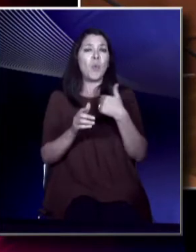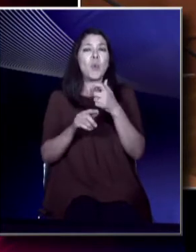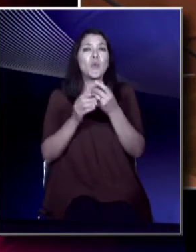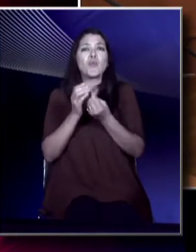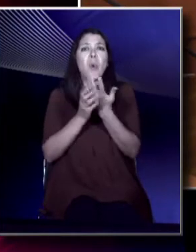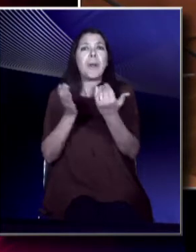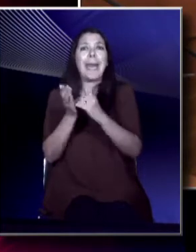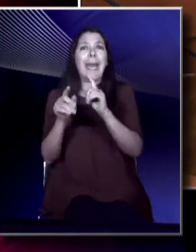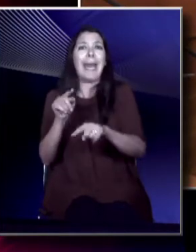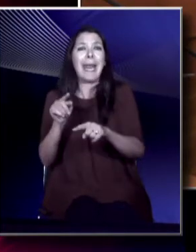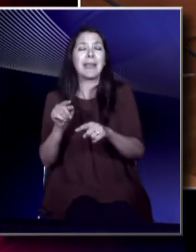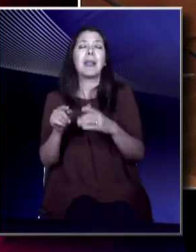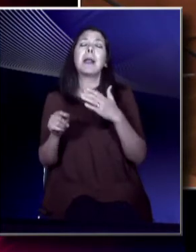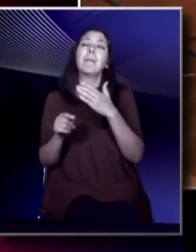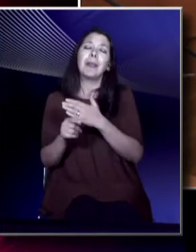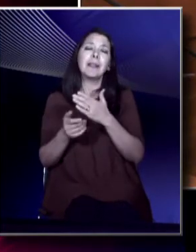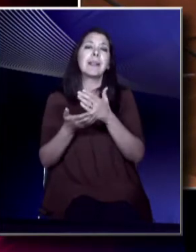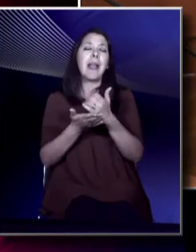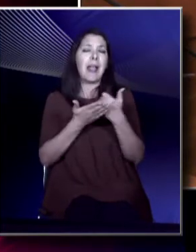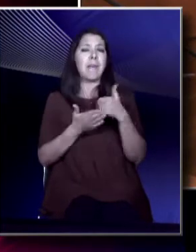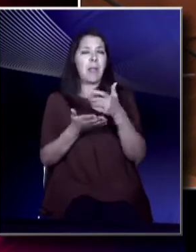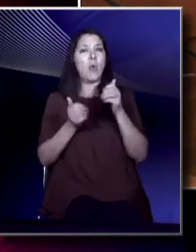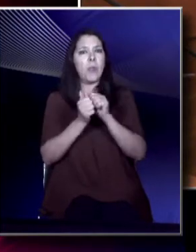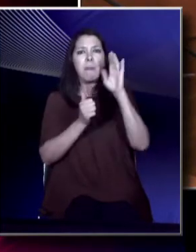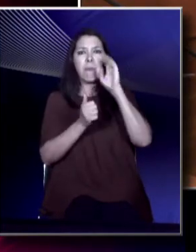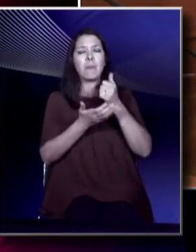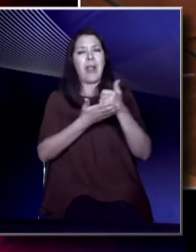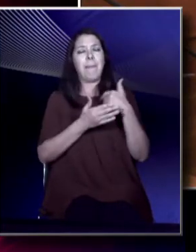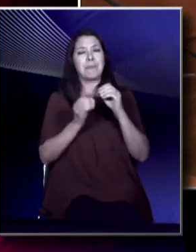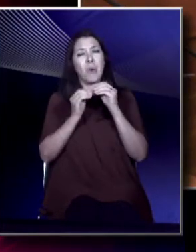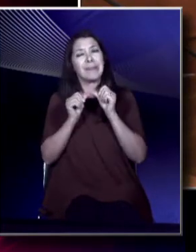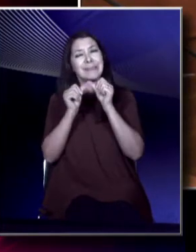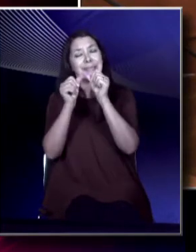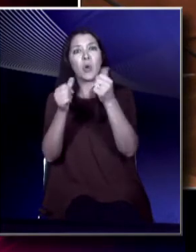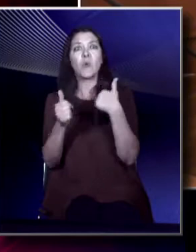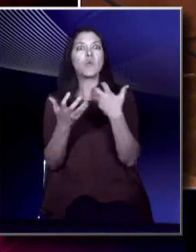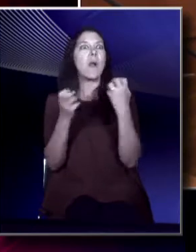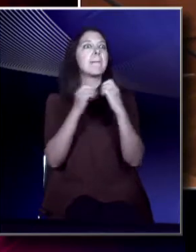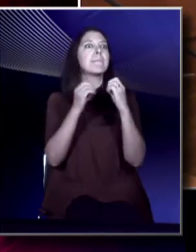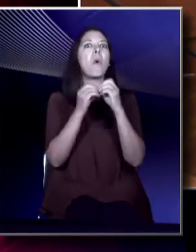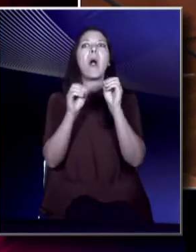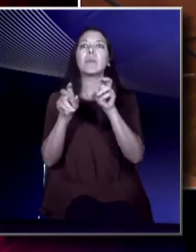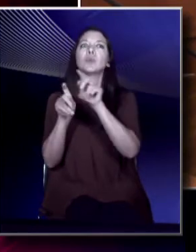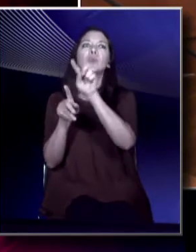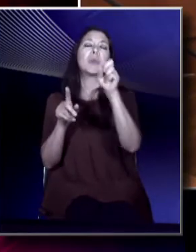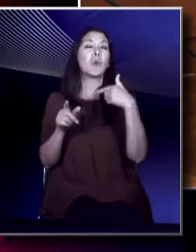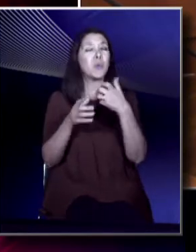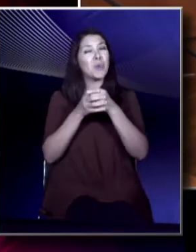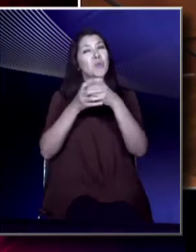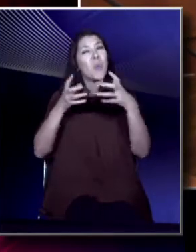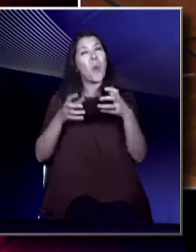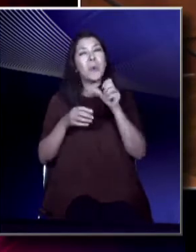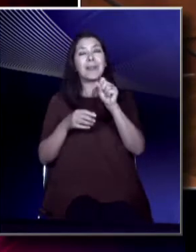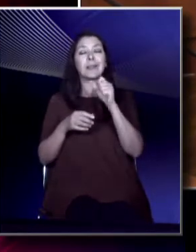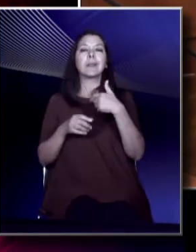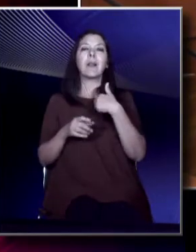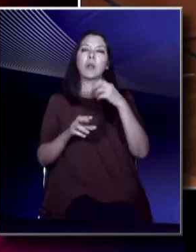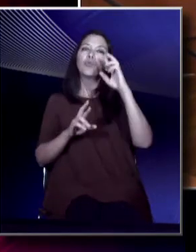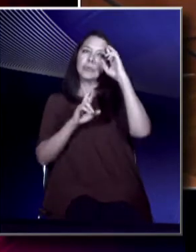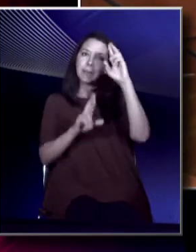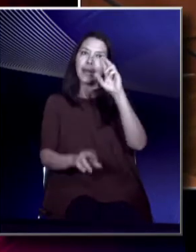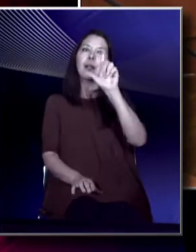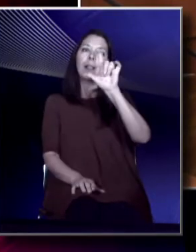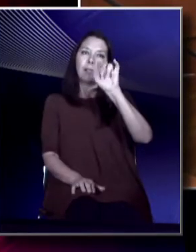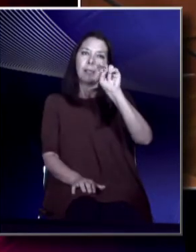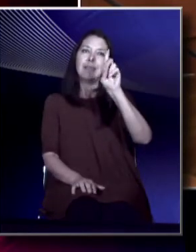momentum. Please allow Barb to carry us through. There are so many more things we would like to do, and we are growing. And I respect Lindsay, but